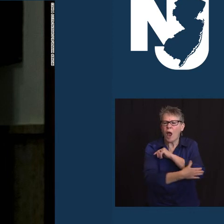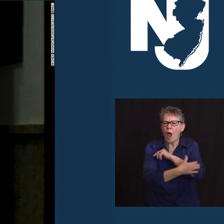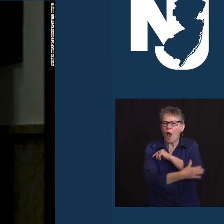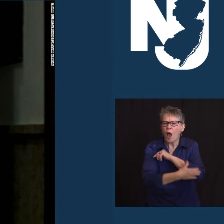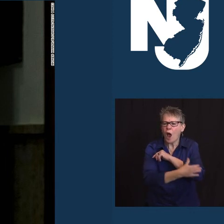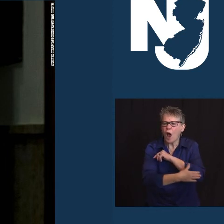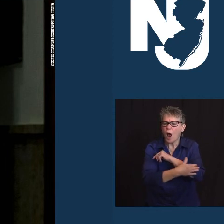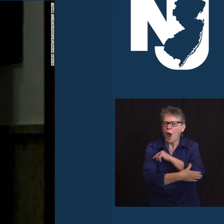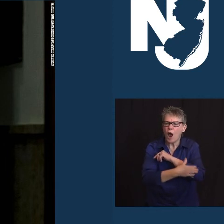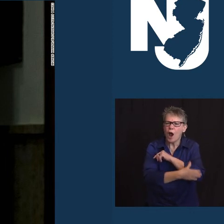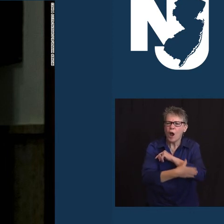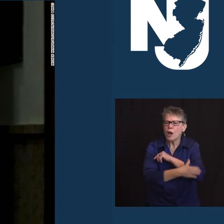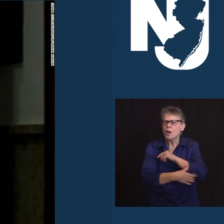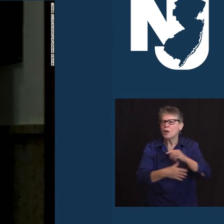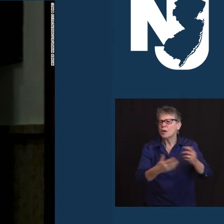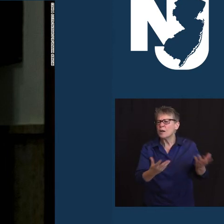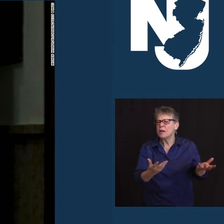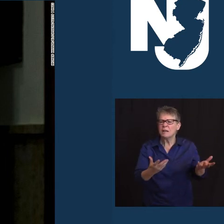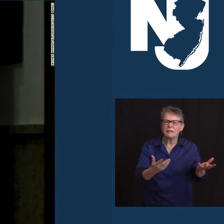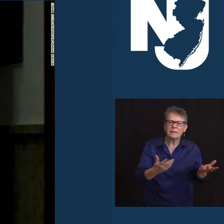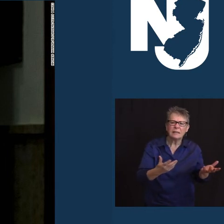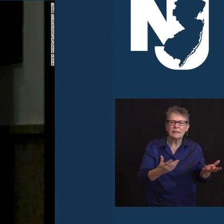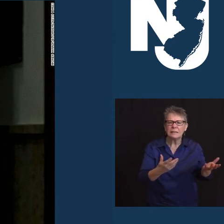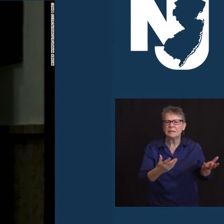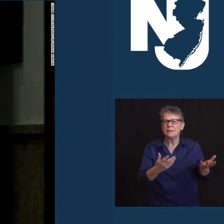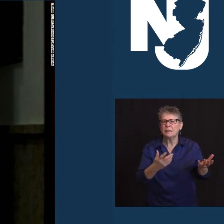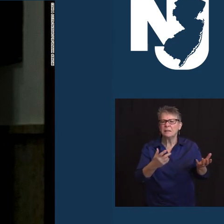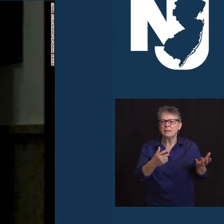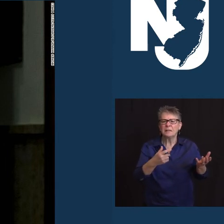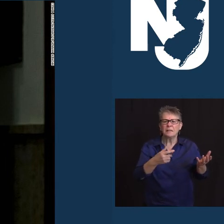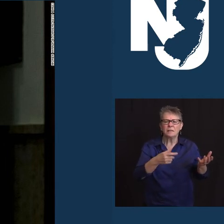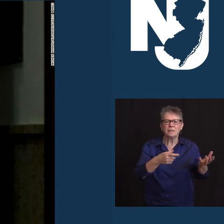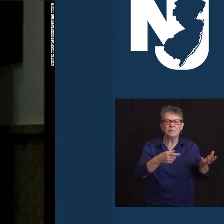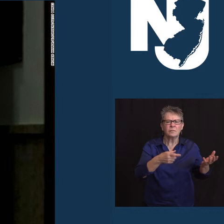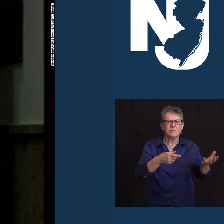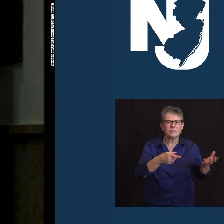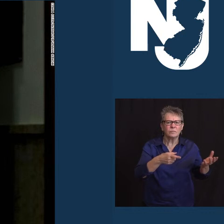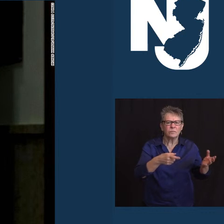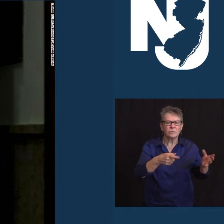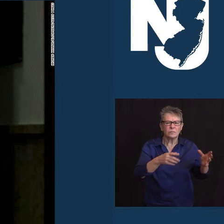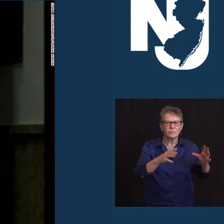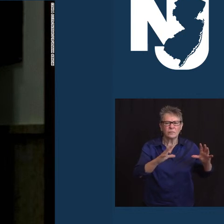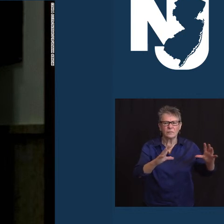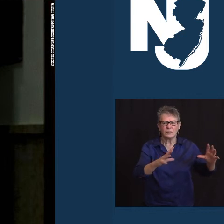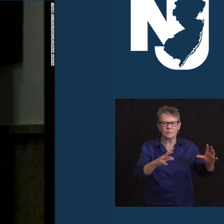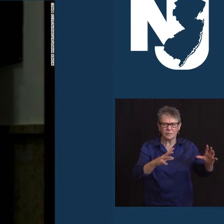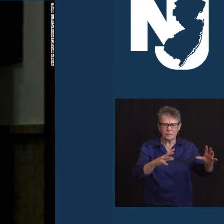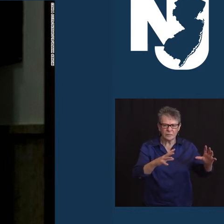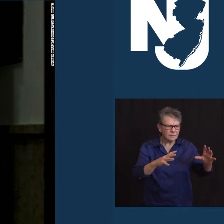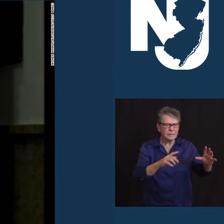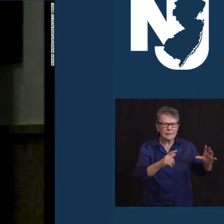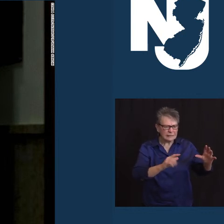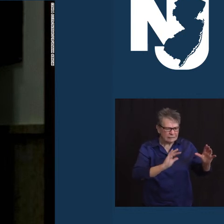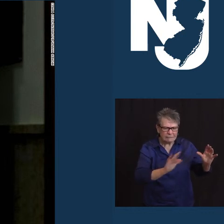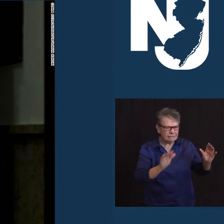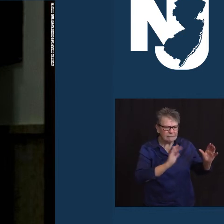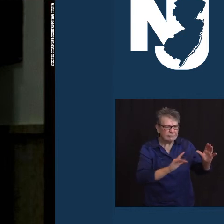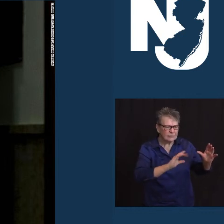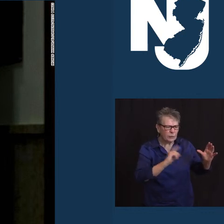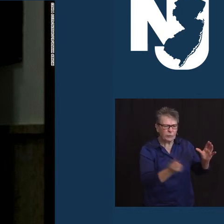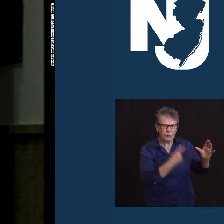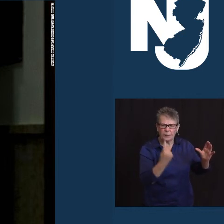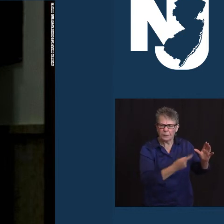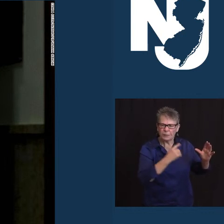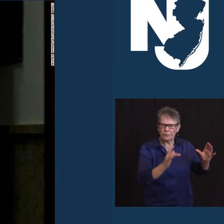of 10 times, the man or the woman who would spin the globe and find the place that they would point to the place they were